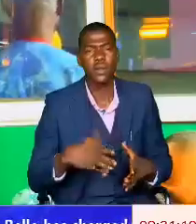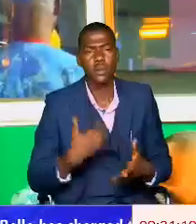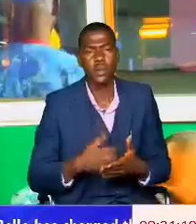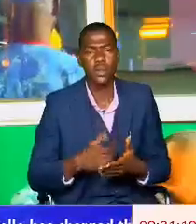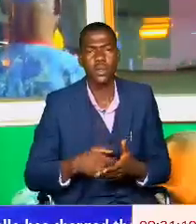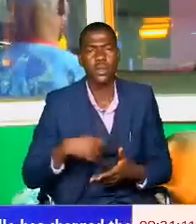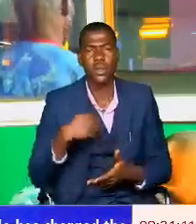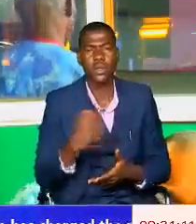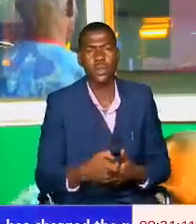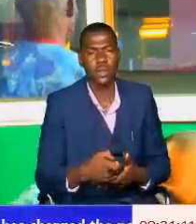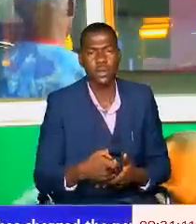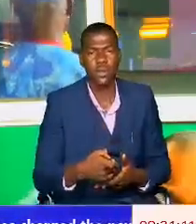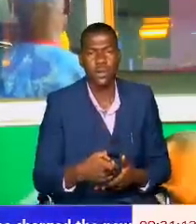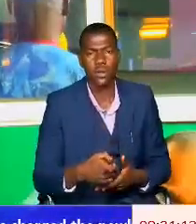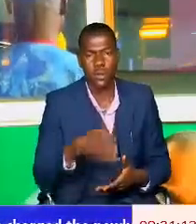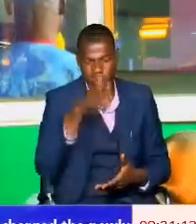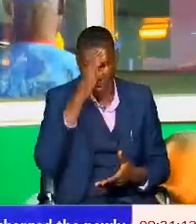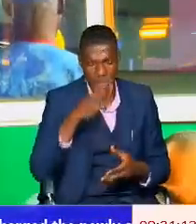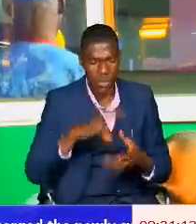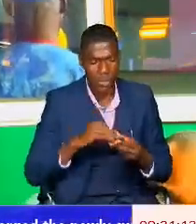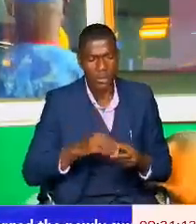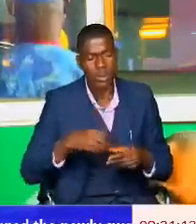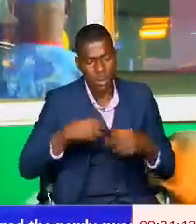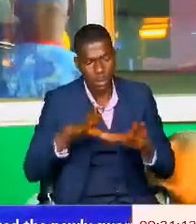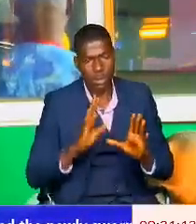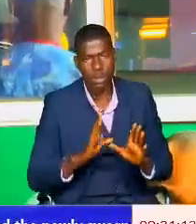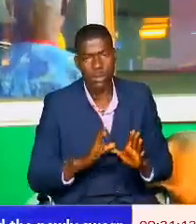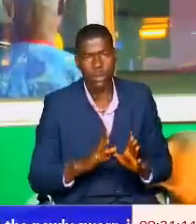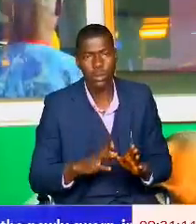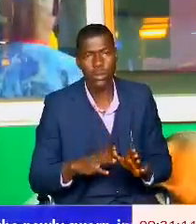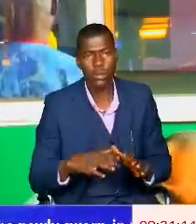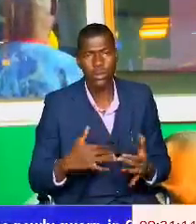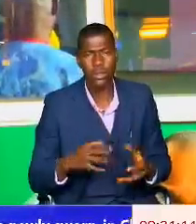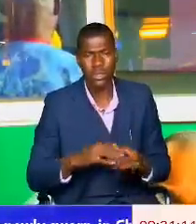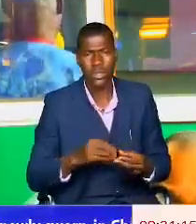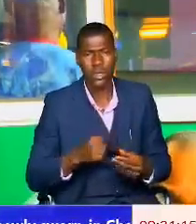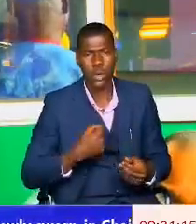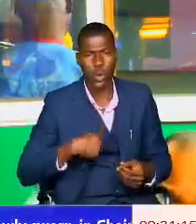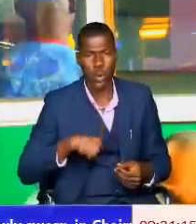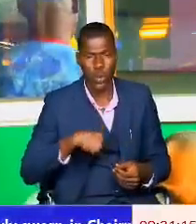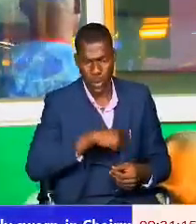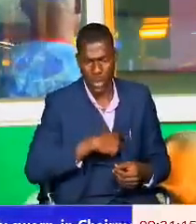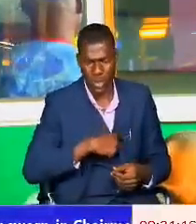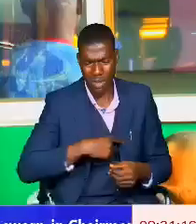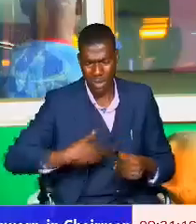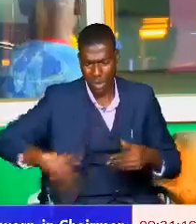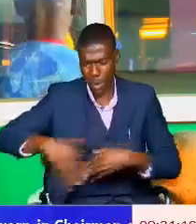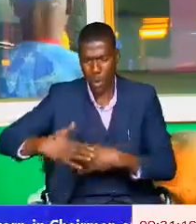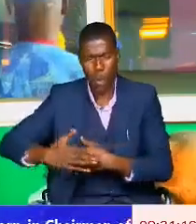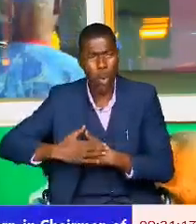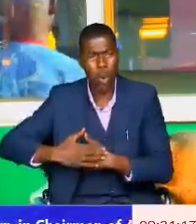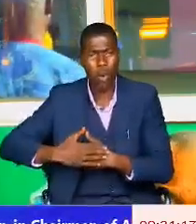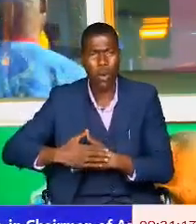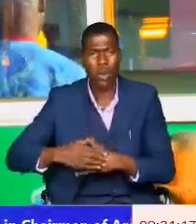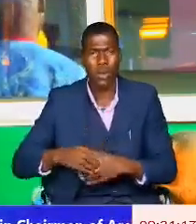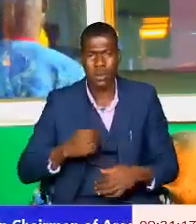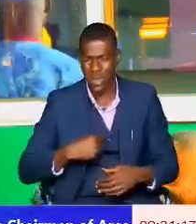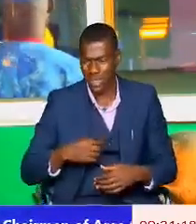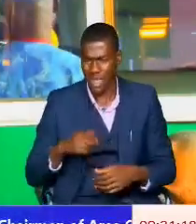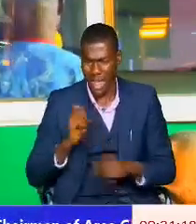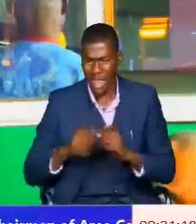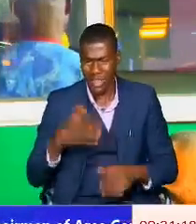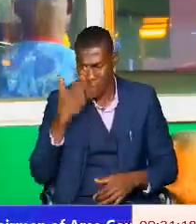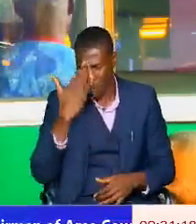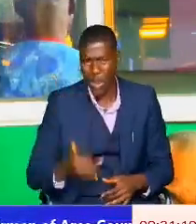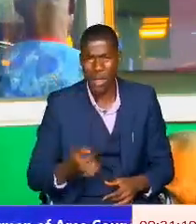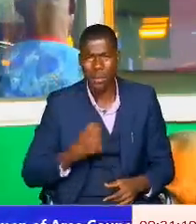back to the father. He said they should go. Then he said they should go and lock us up. I said, why? Why should you go and lock me up? I'm not